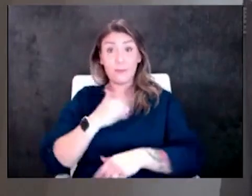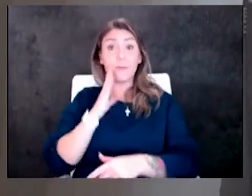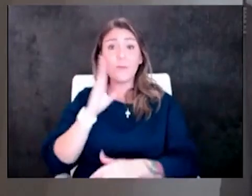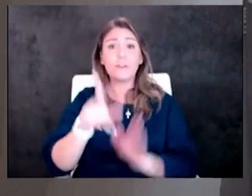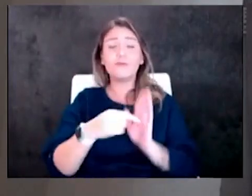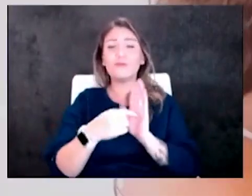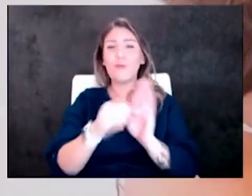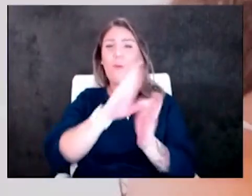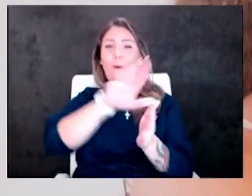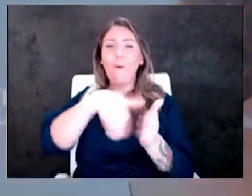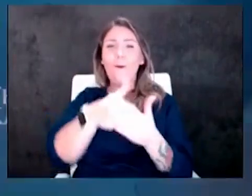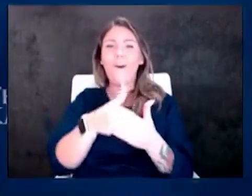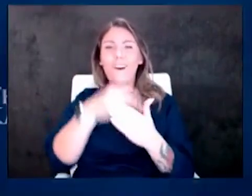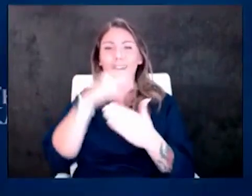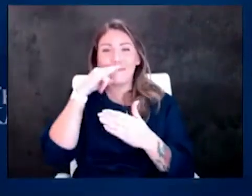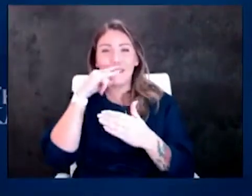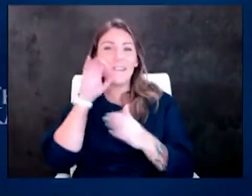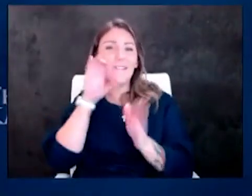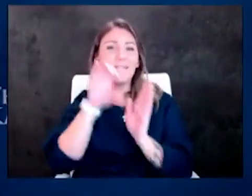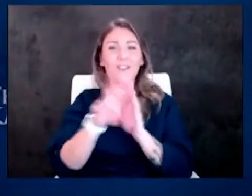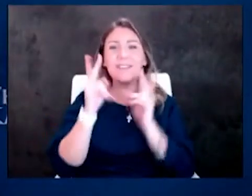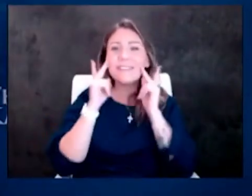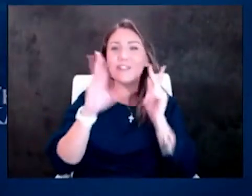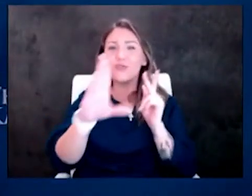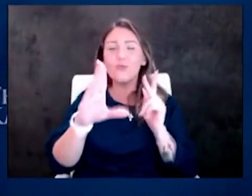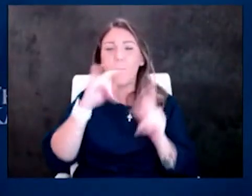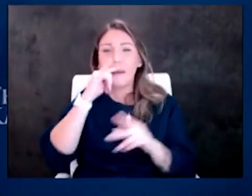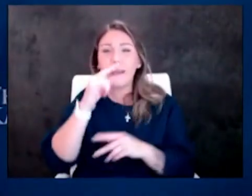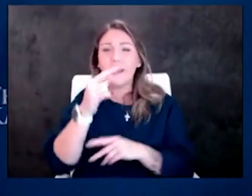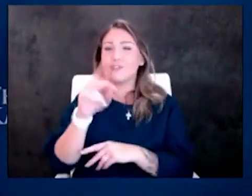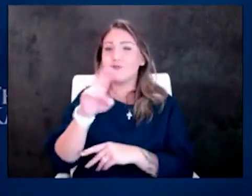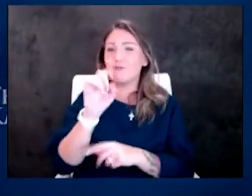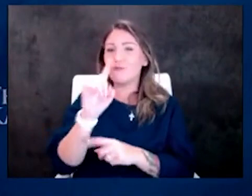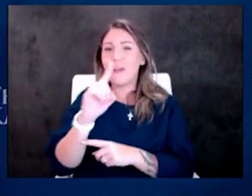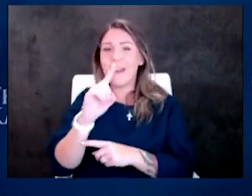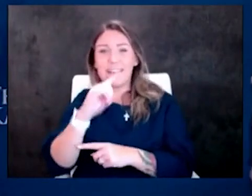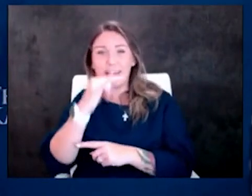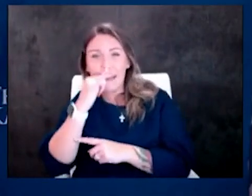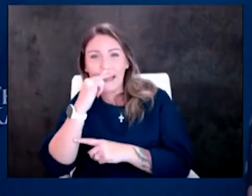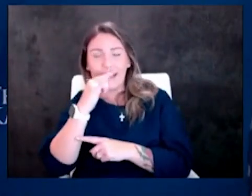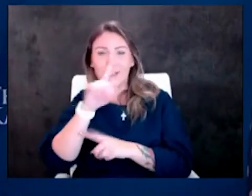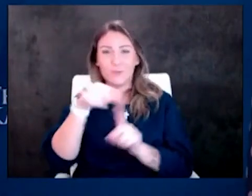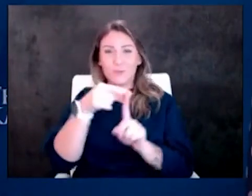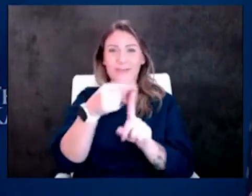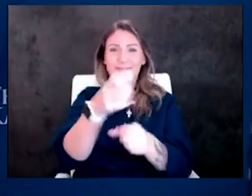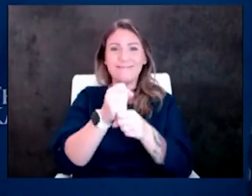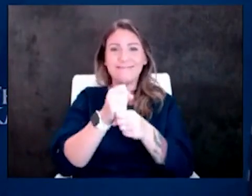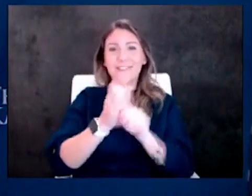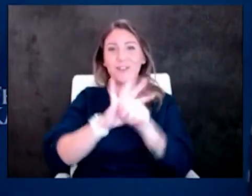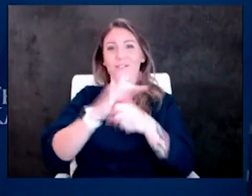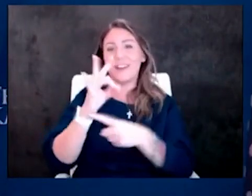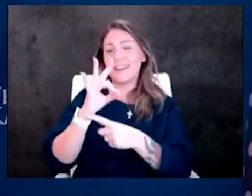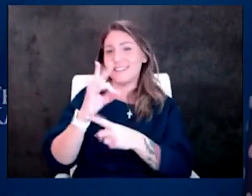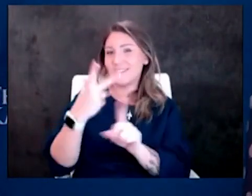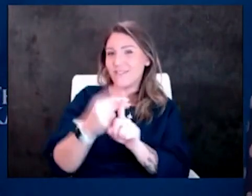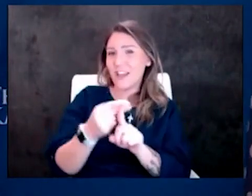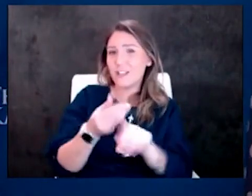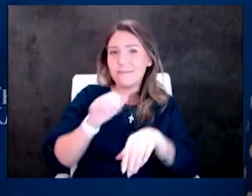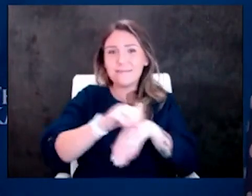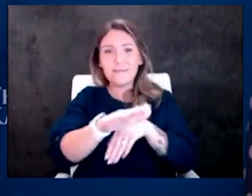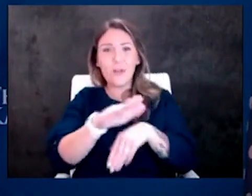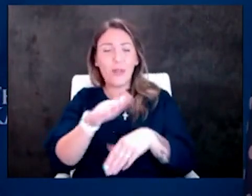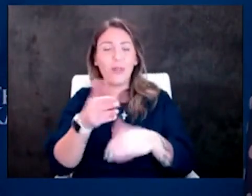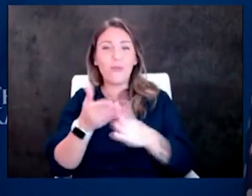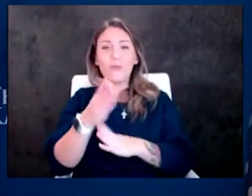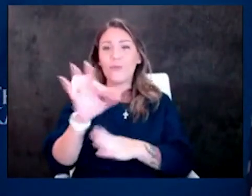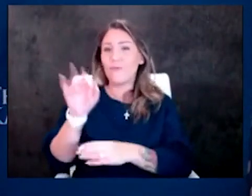tomorrow. And we want to see your kids and grandkids as they get their COVID-19 vaccine. So send your pics and videos through our Facebook Messenger, or you can send